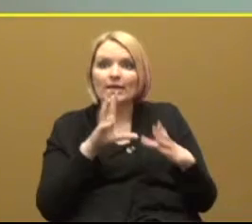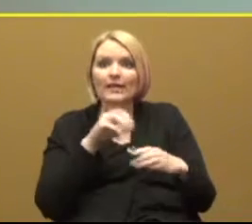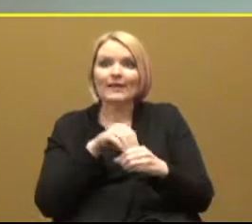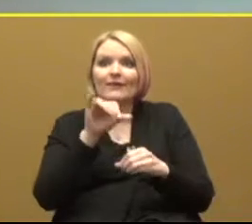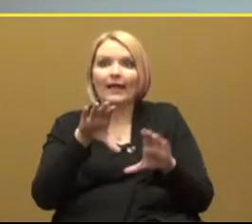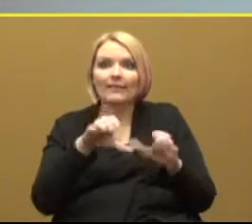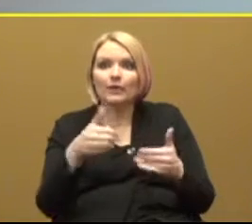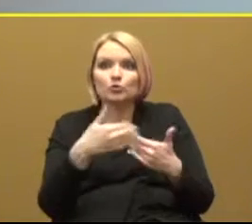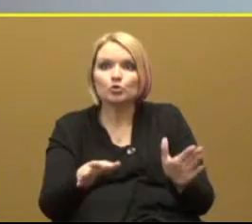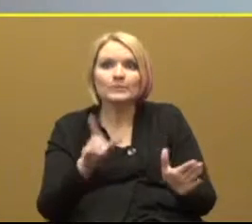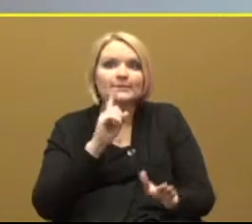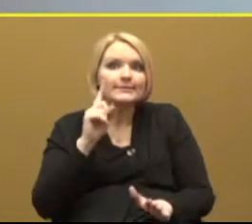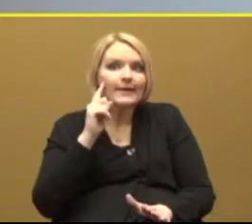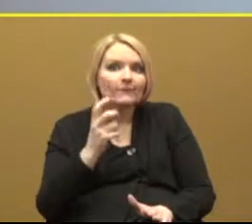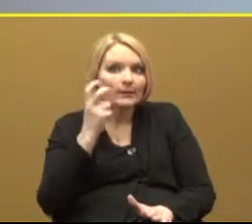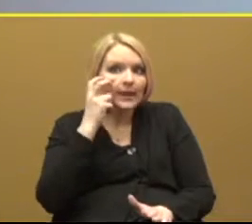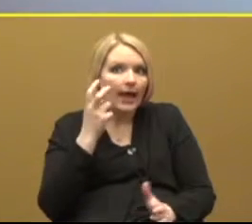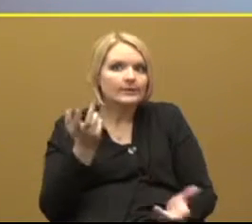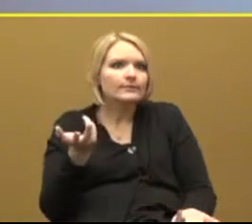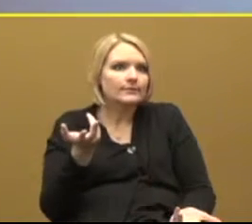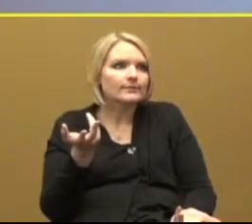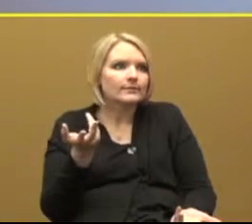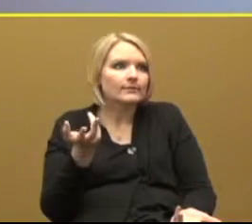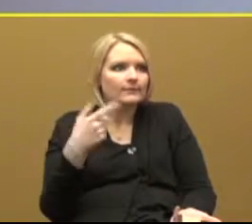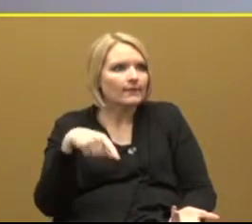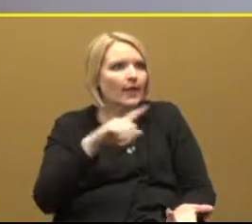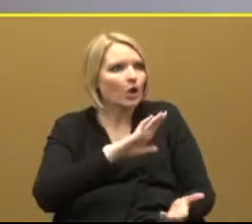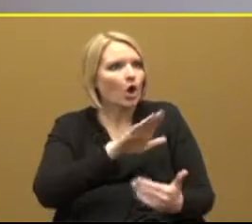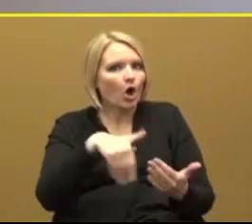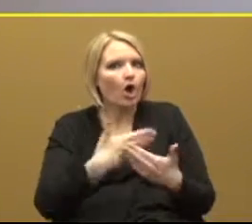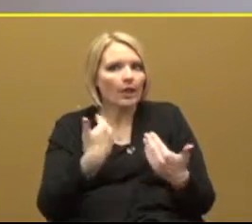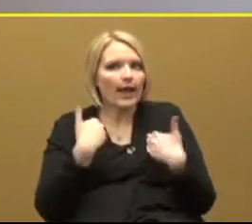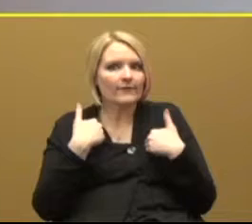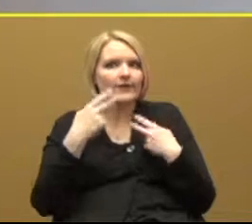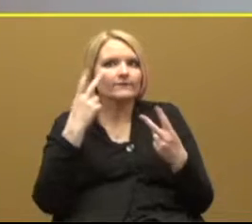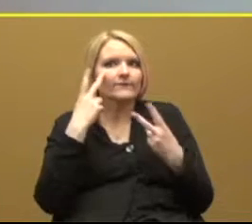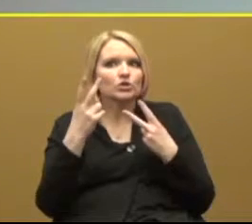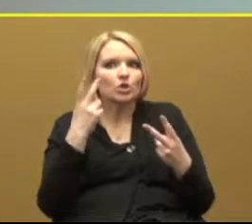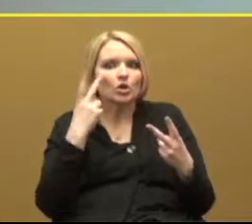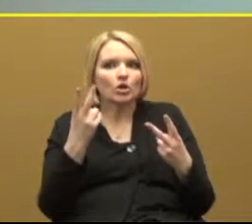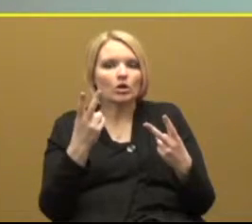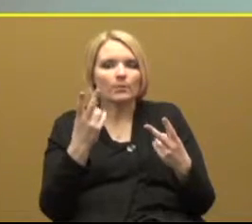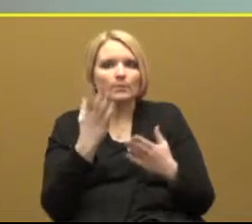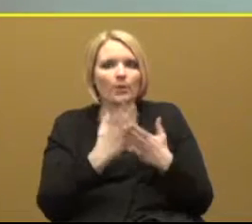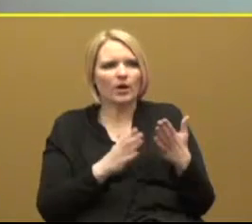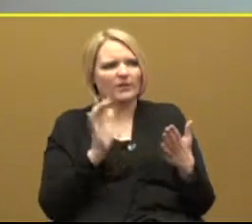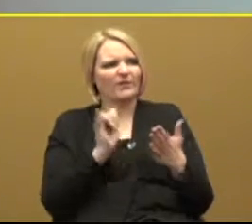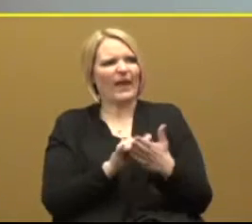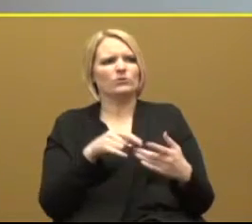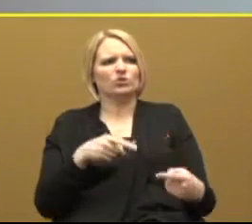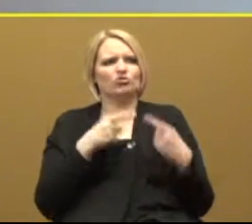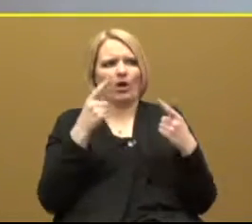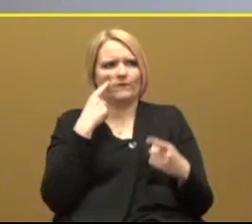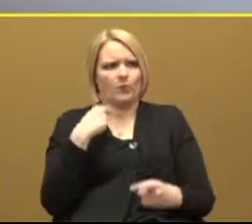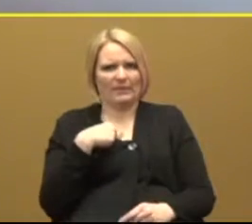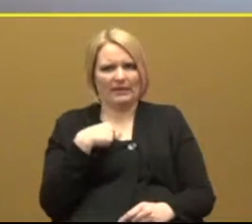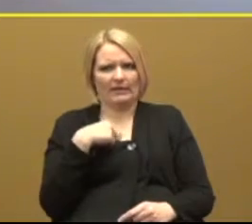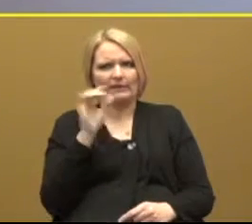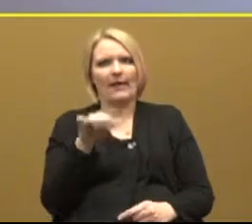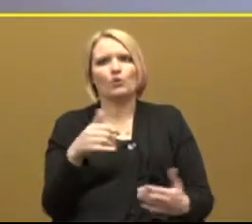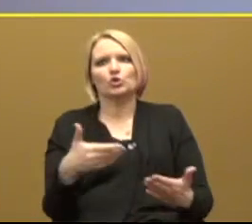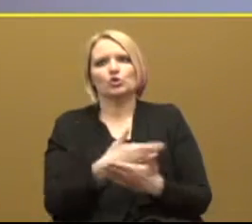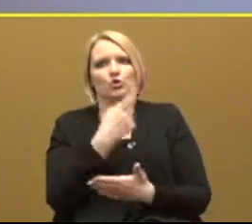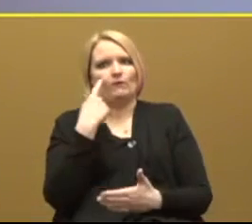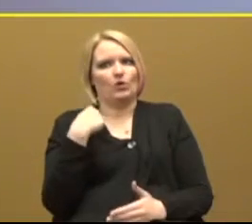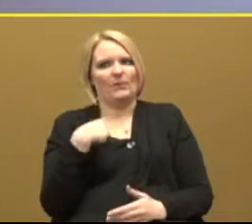classroom was deaf-blind. They all had a visual component. Talk about a struggle for me. Like, this was a whole new